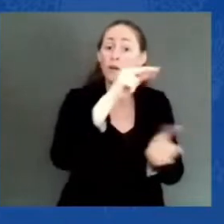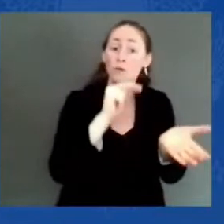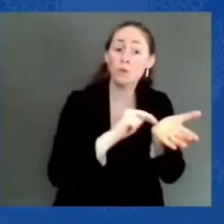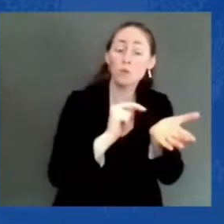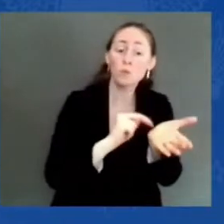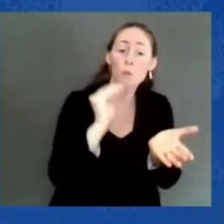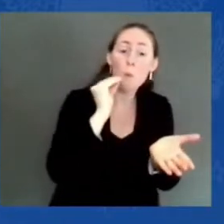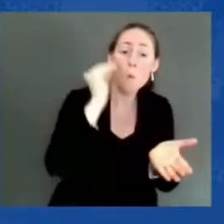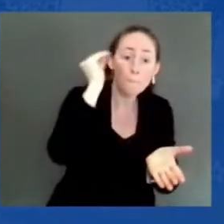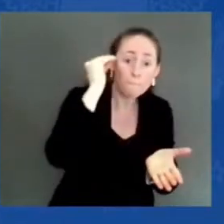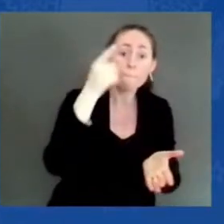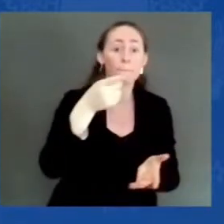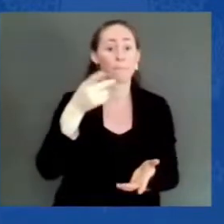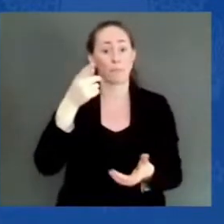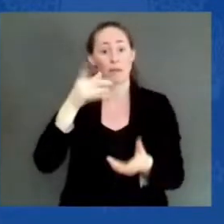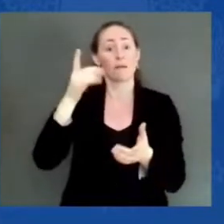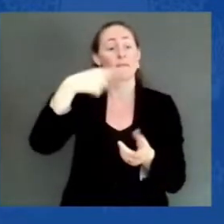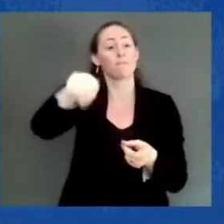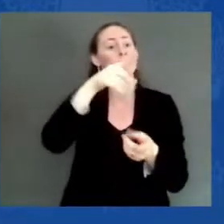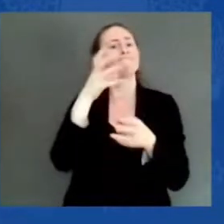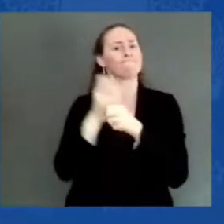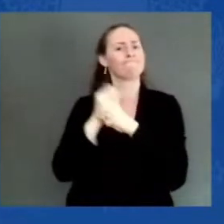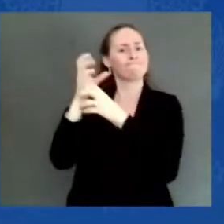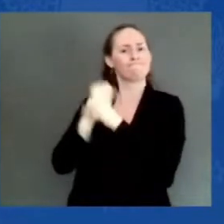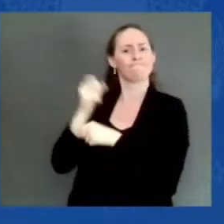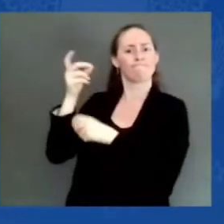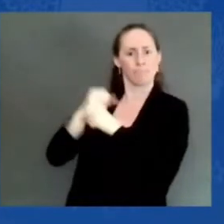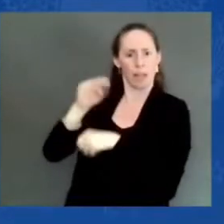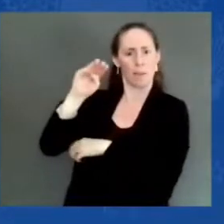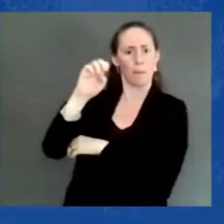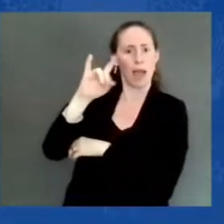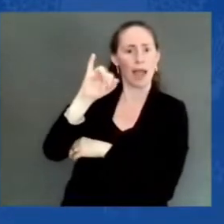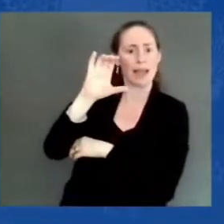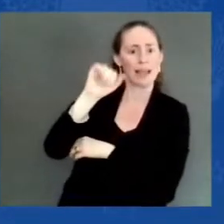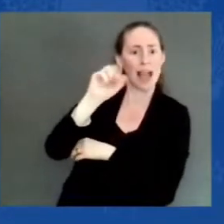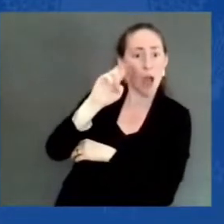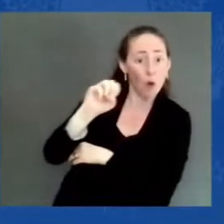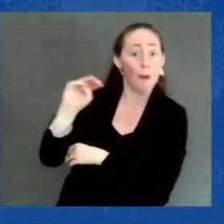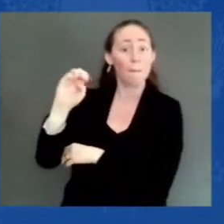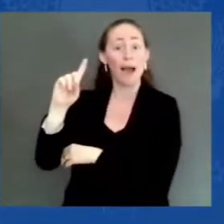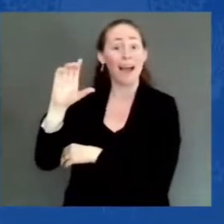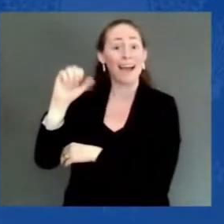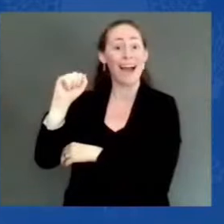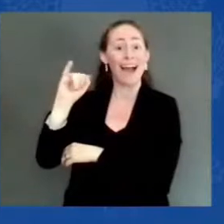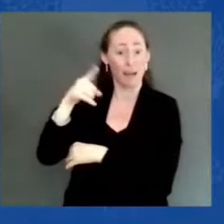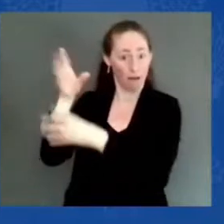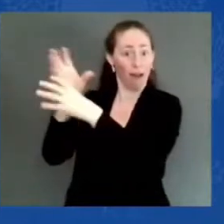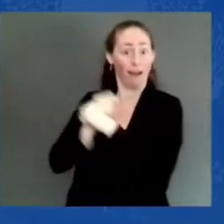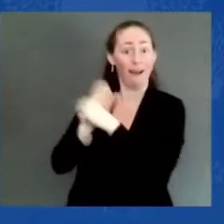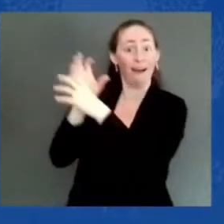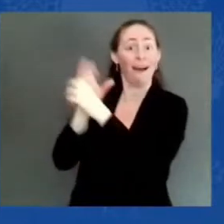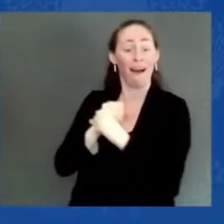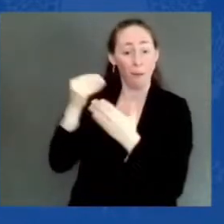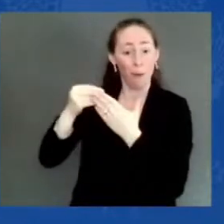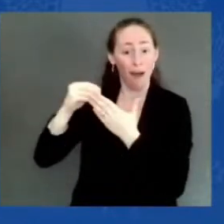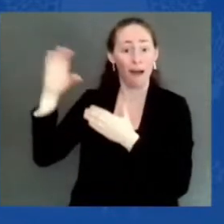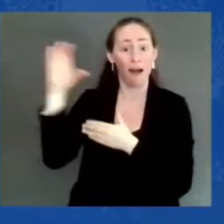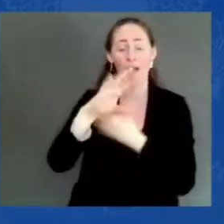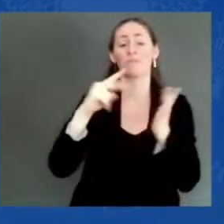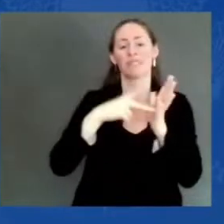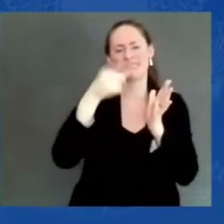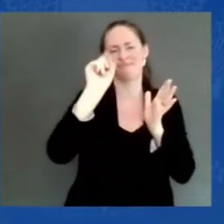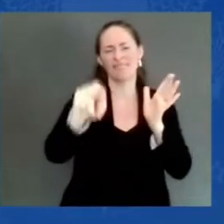vaccinated. More than 130,000 residents in nursing homes have had,